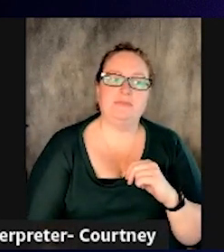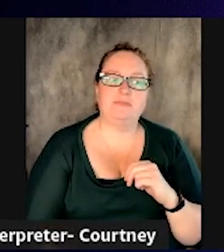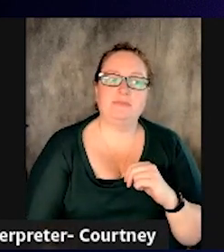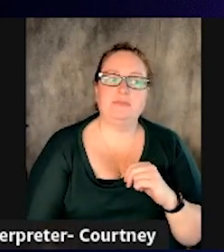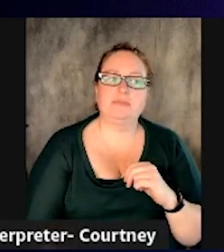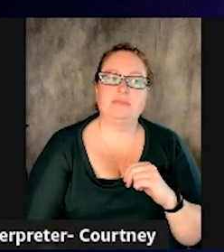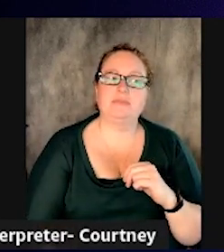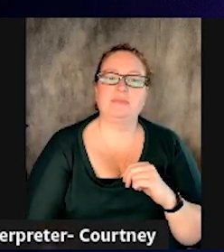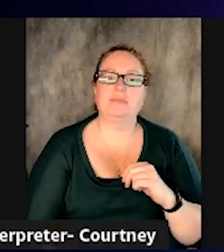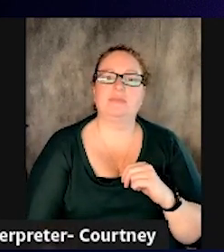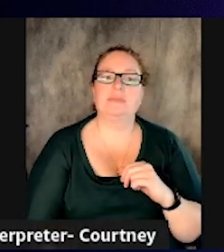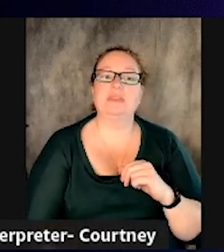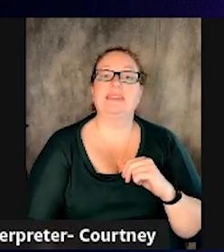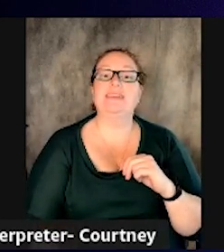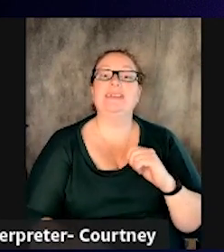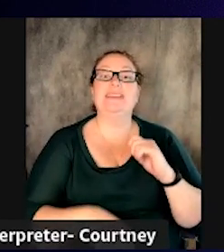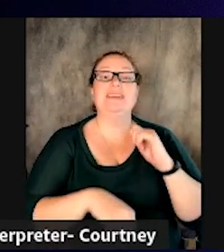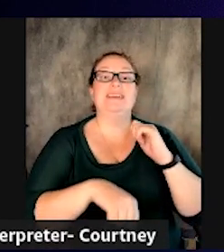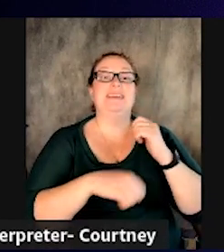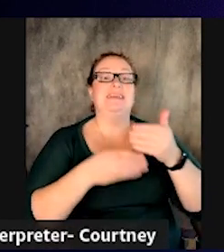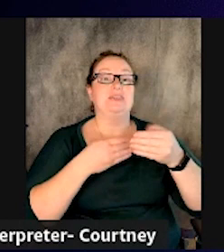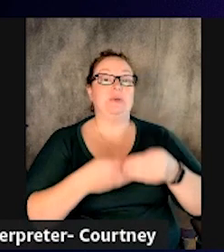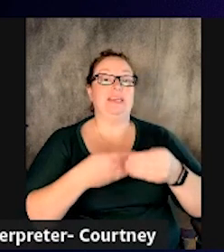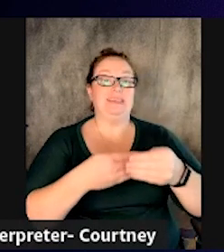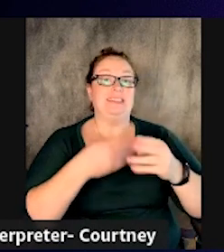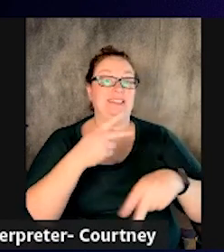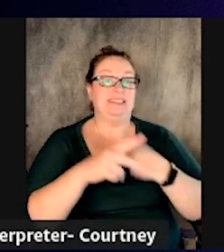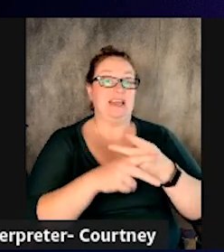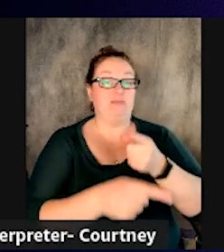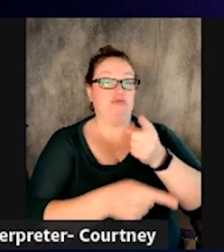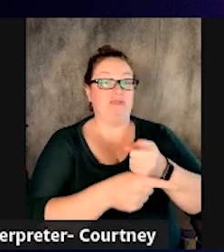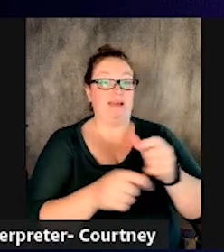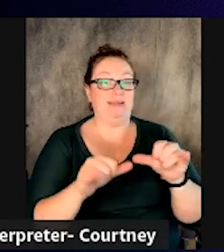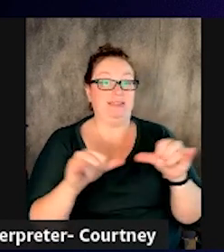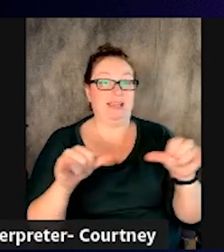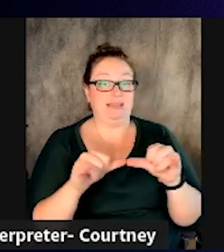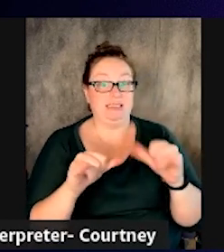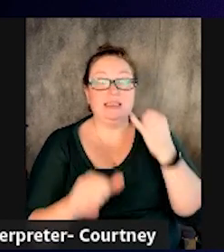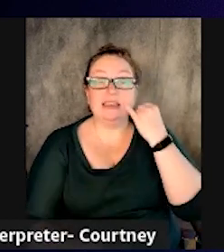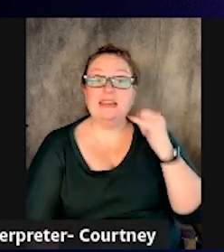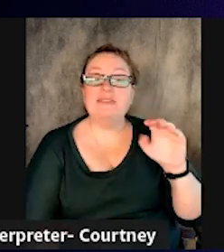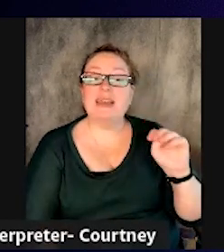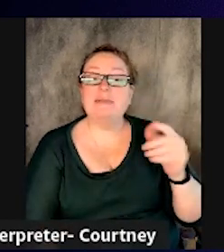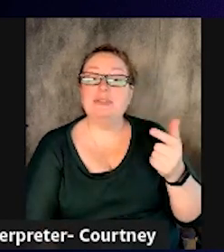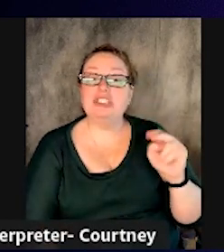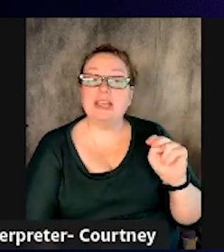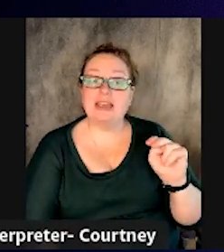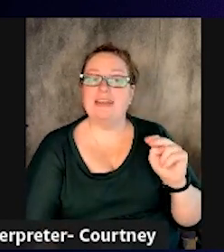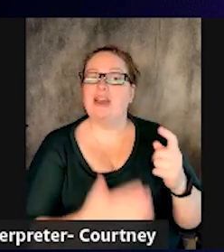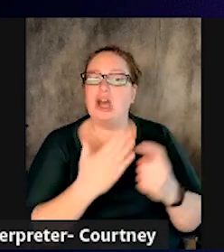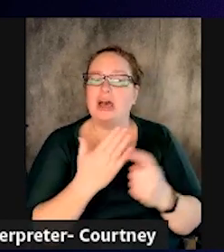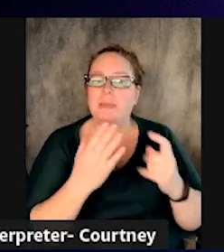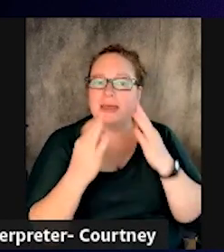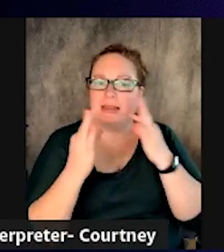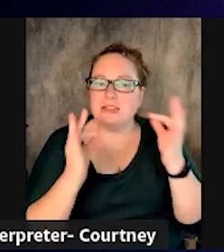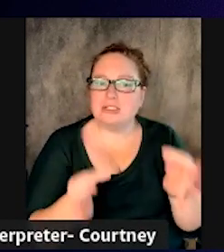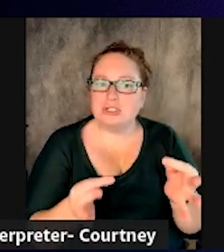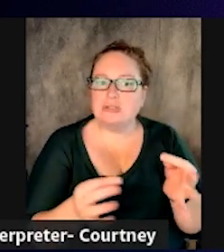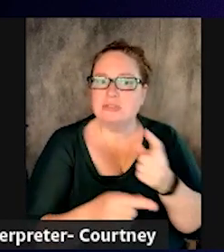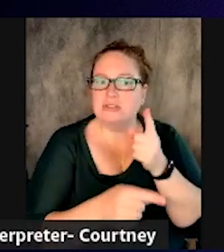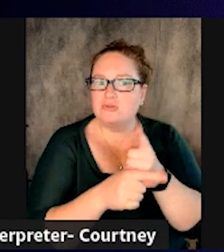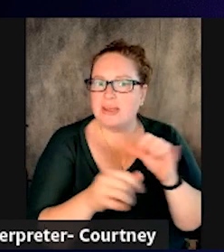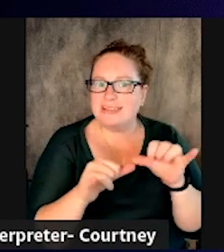instance type right sizing. That's a feature that controls whether MGN automatically determines the right size